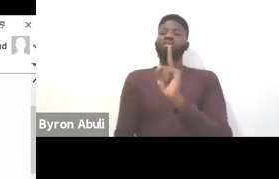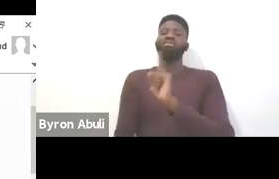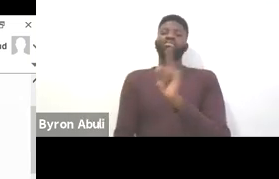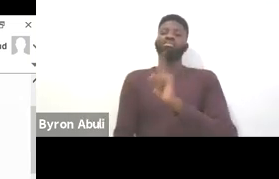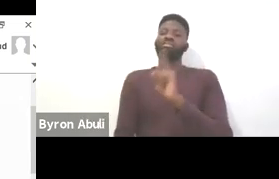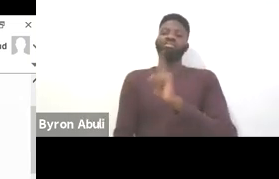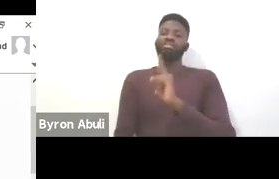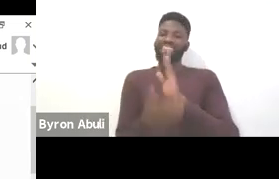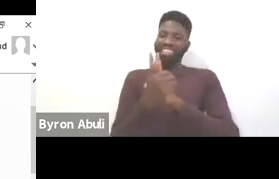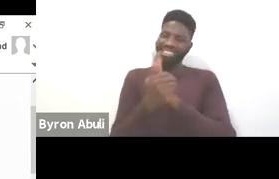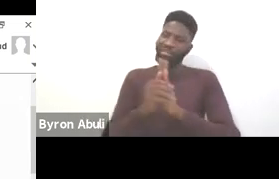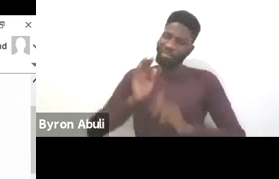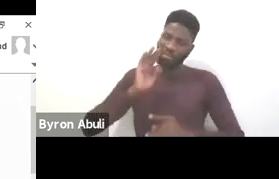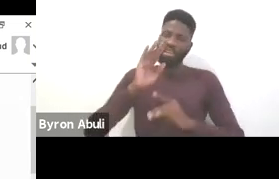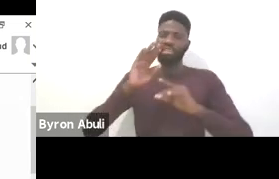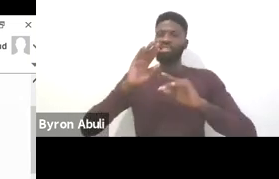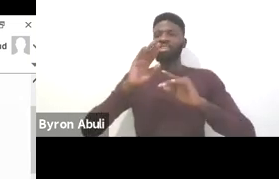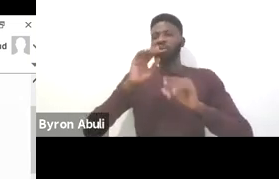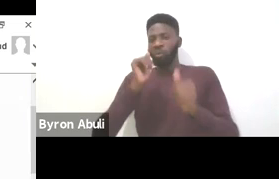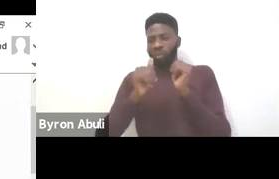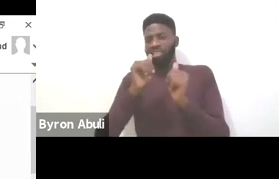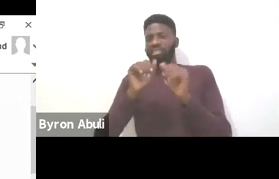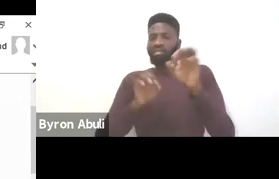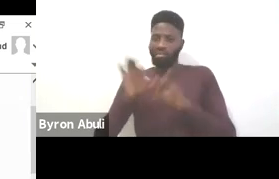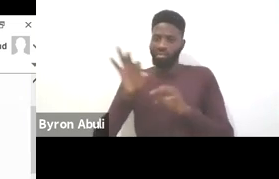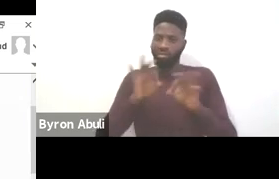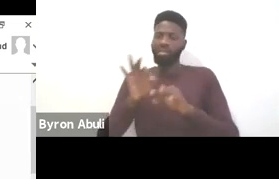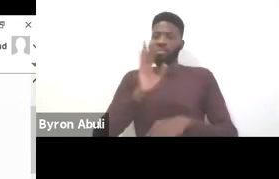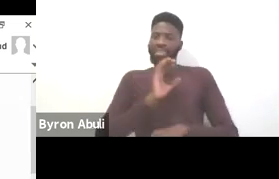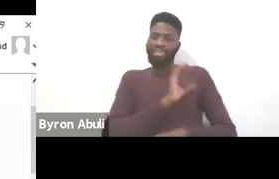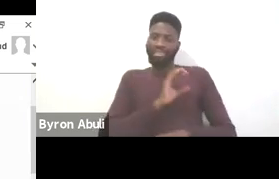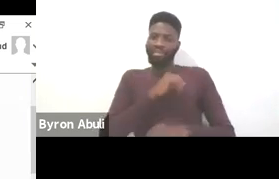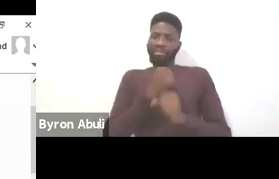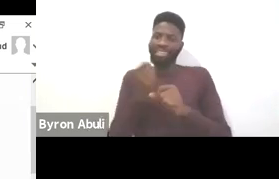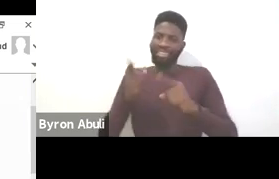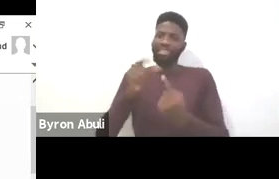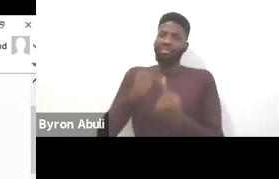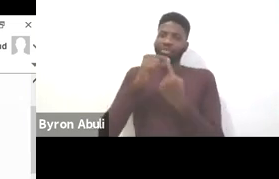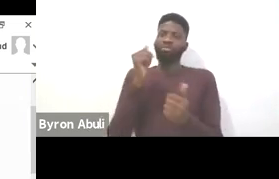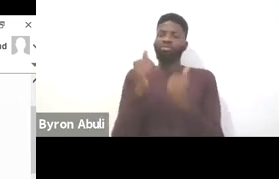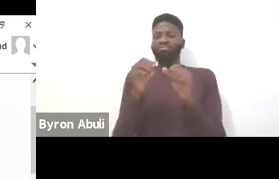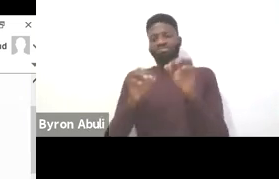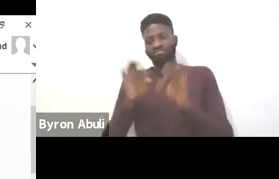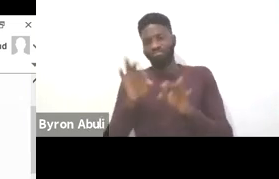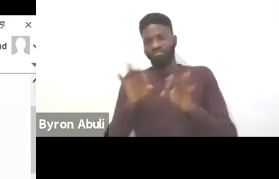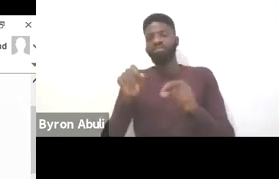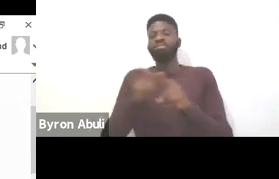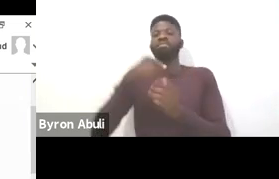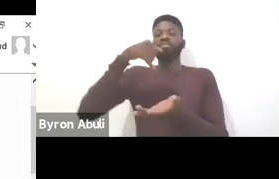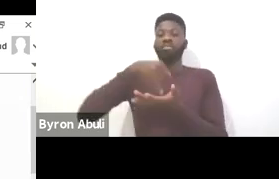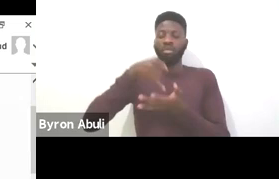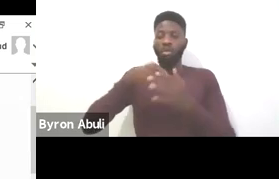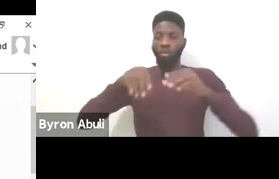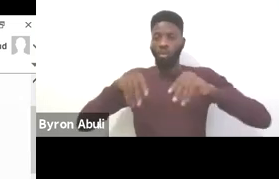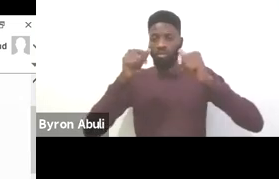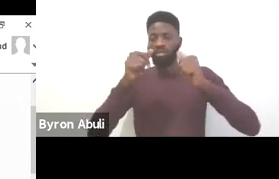your skills, speak about your attributes that make you unique. Also go ahead to include those qualifications